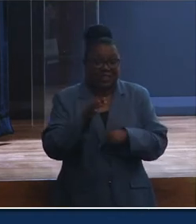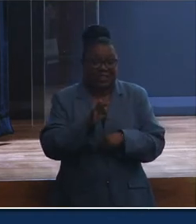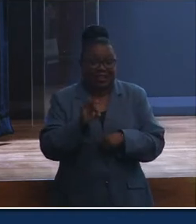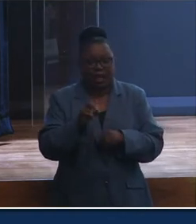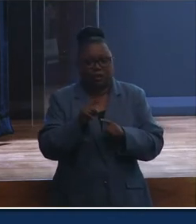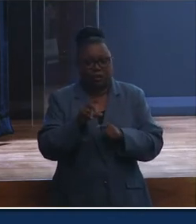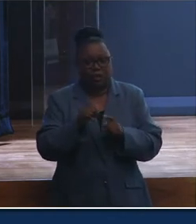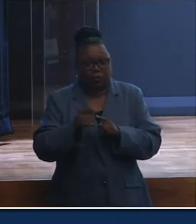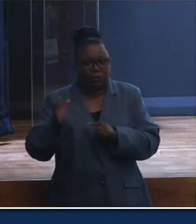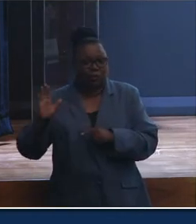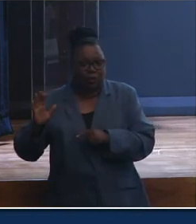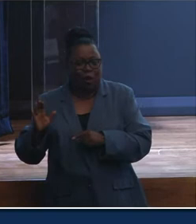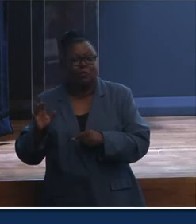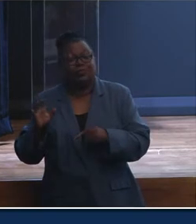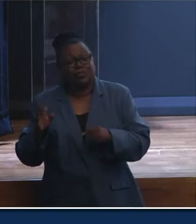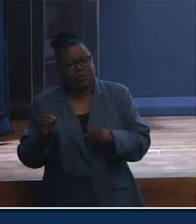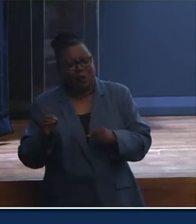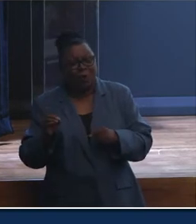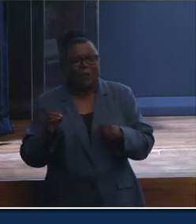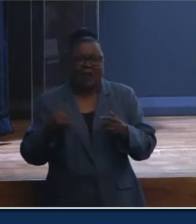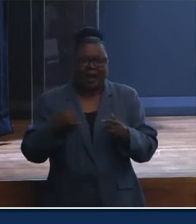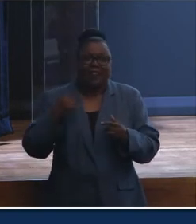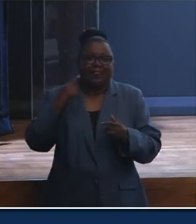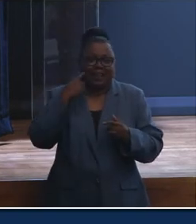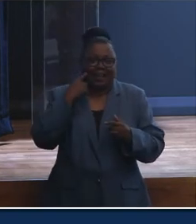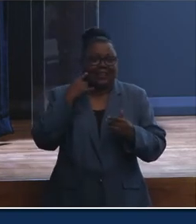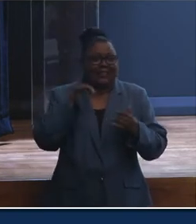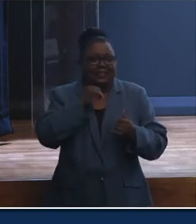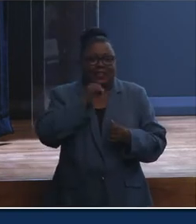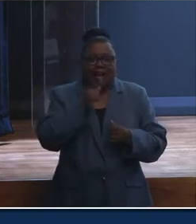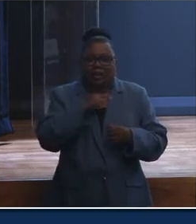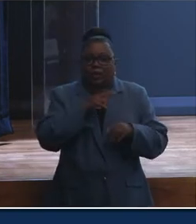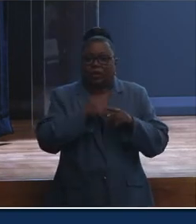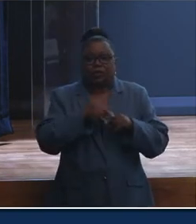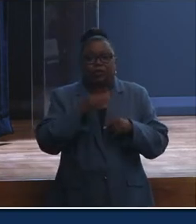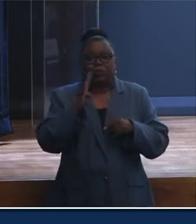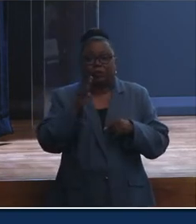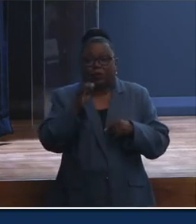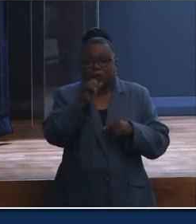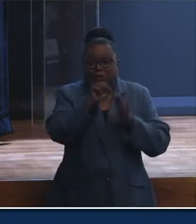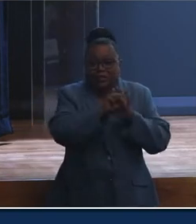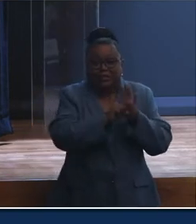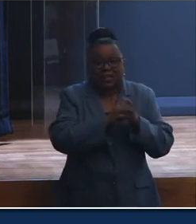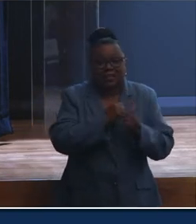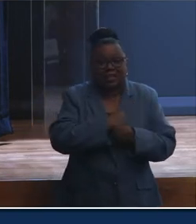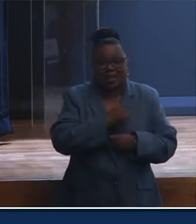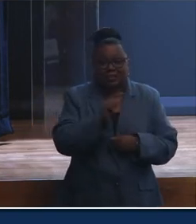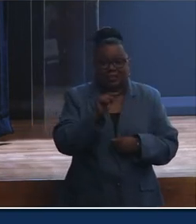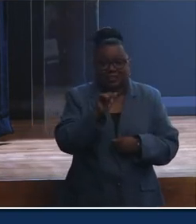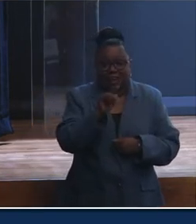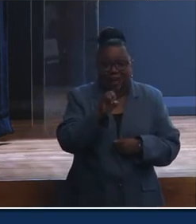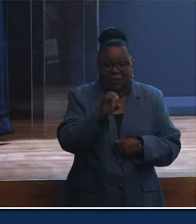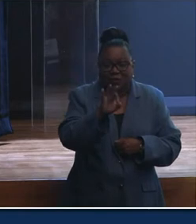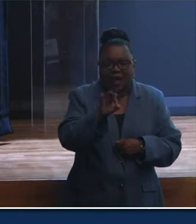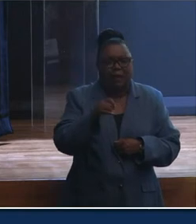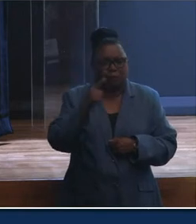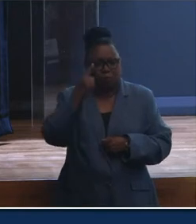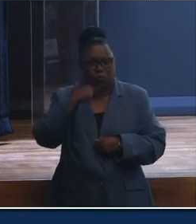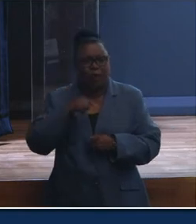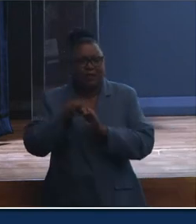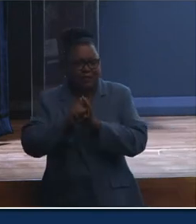23 years ago. So I think not only, of course, do blue states love Title IX, but red